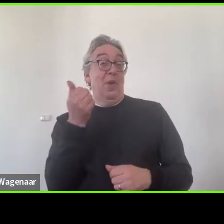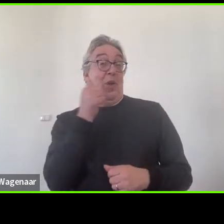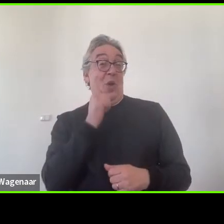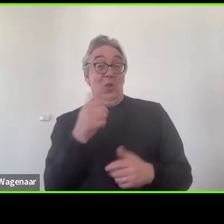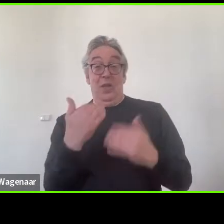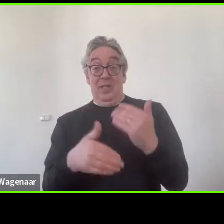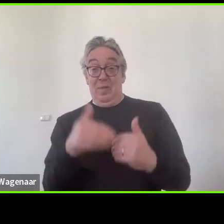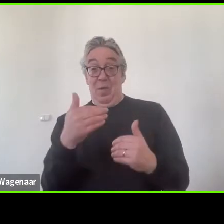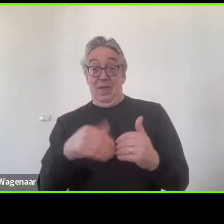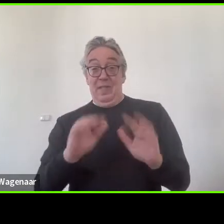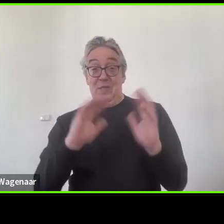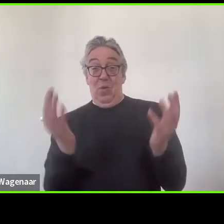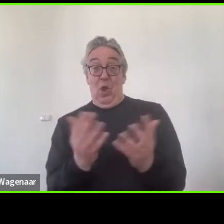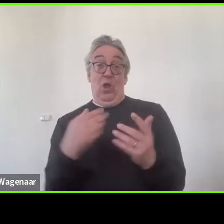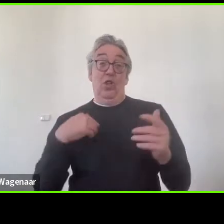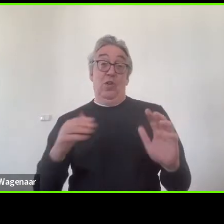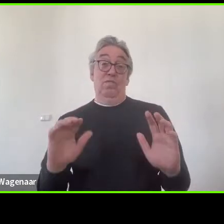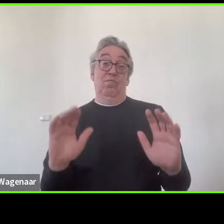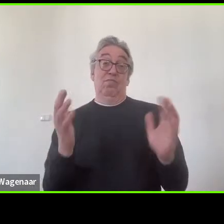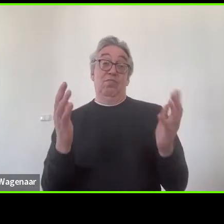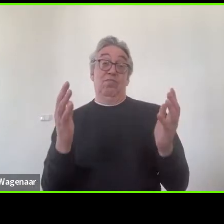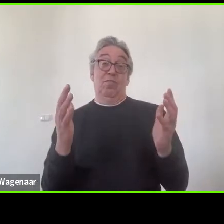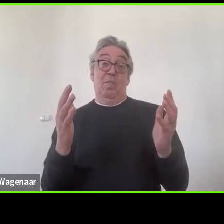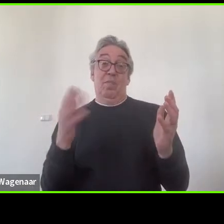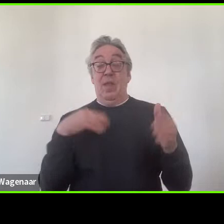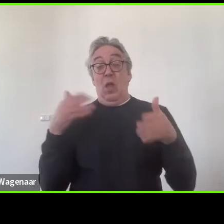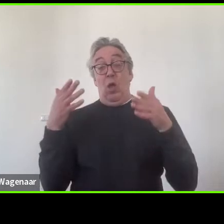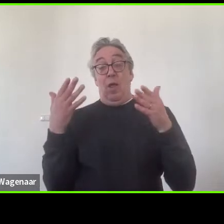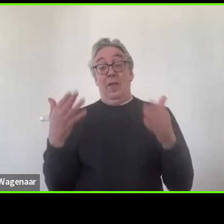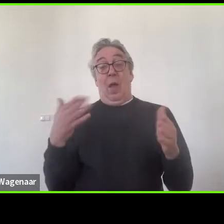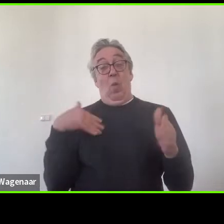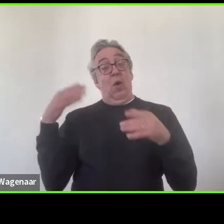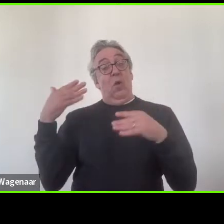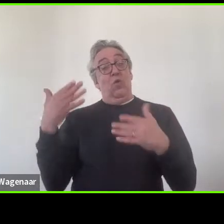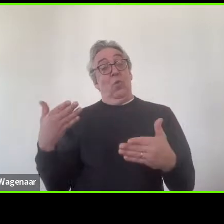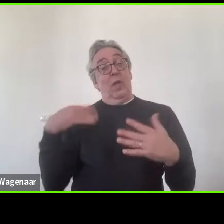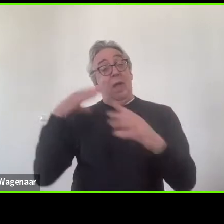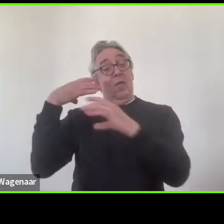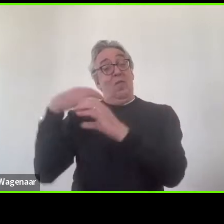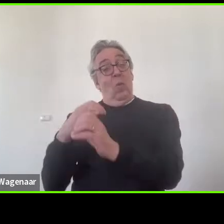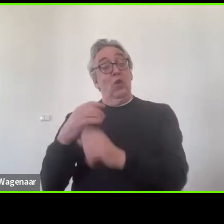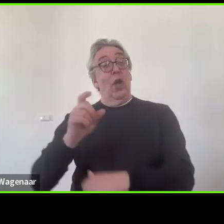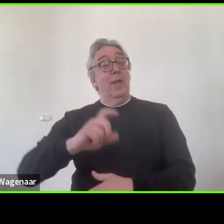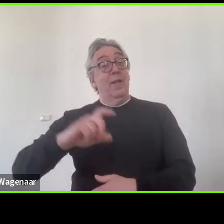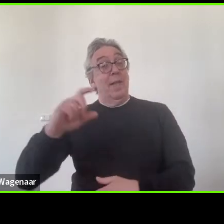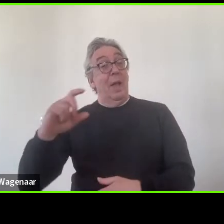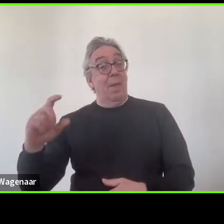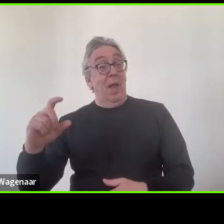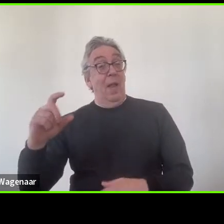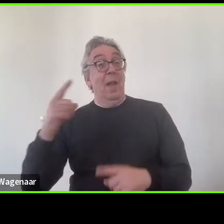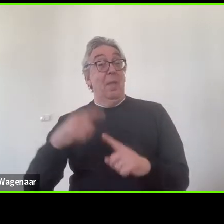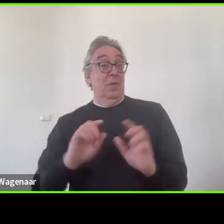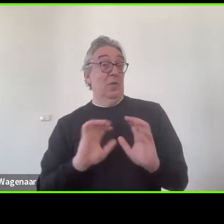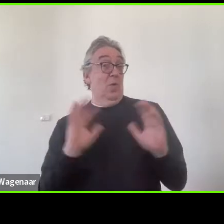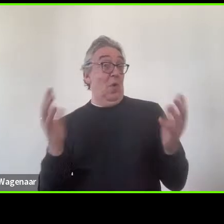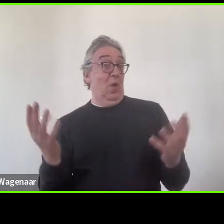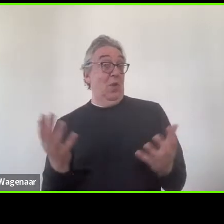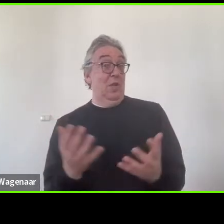disabilities in Nepal and around the world who, despite the